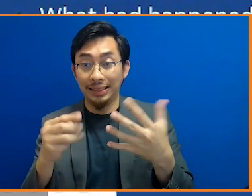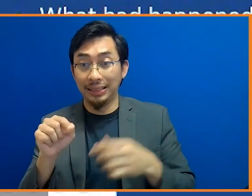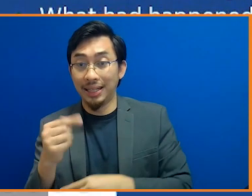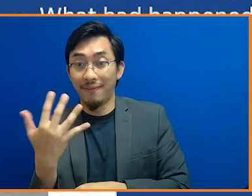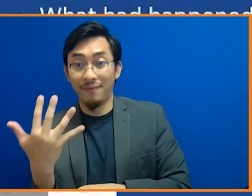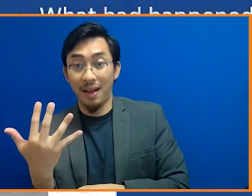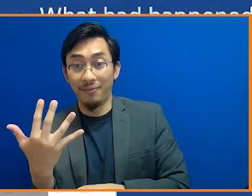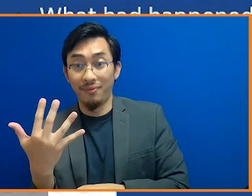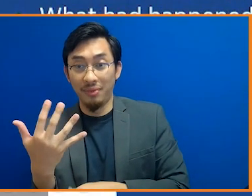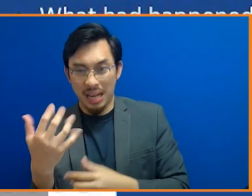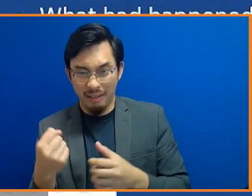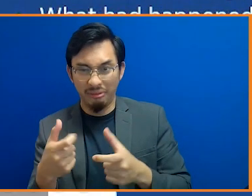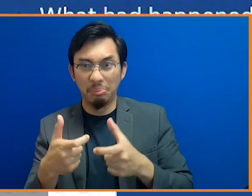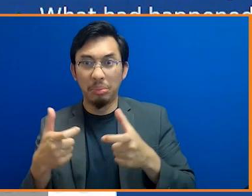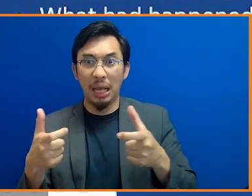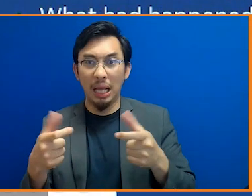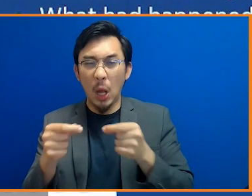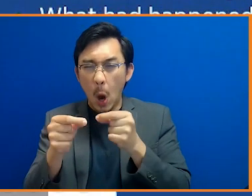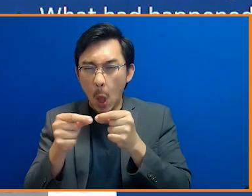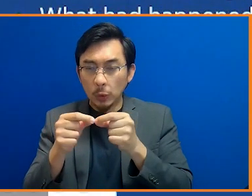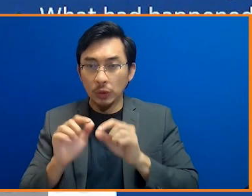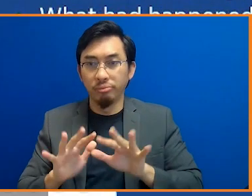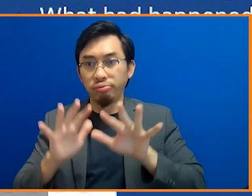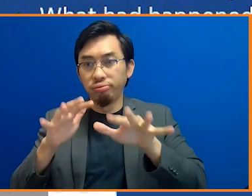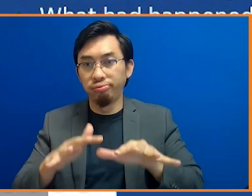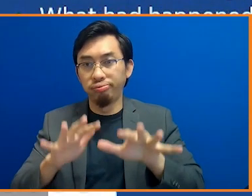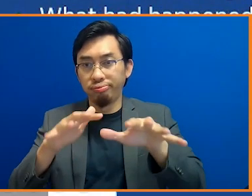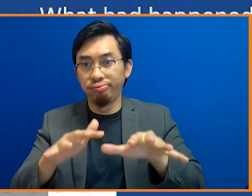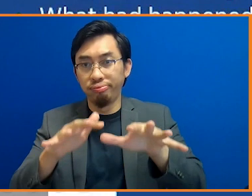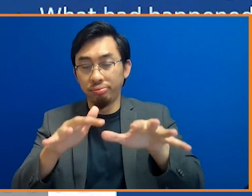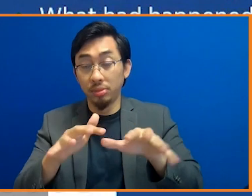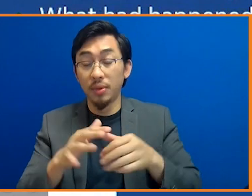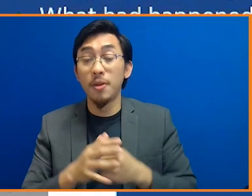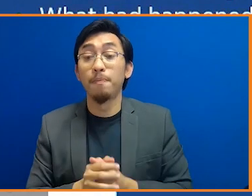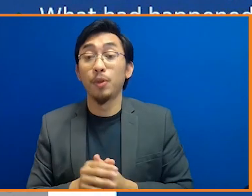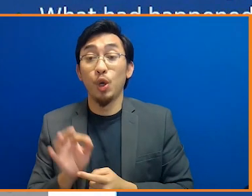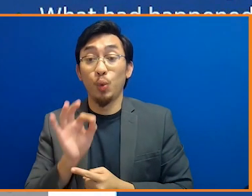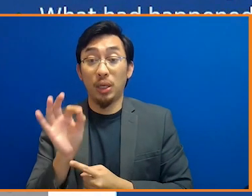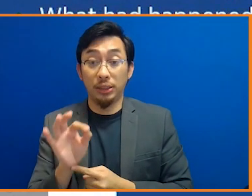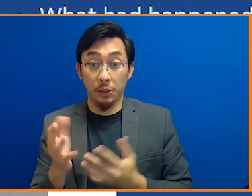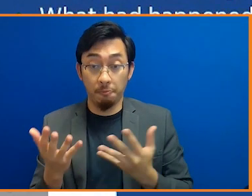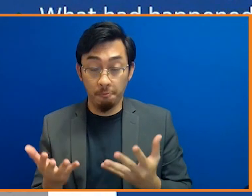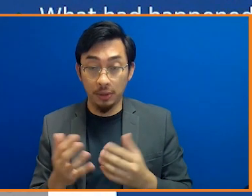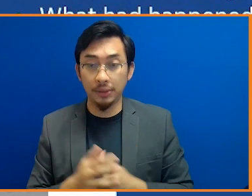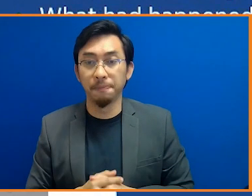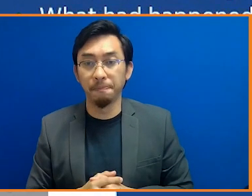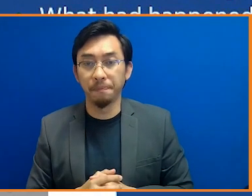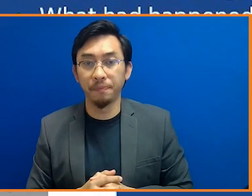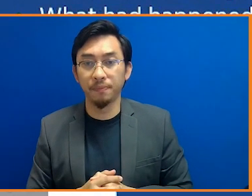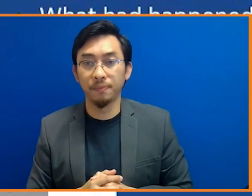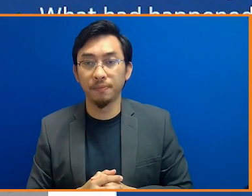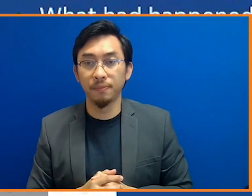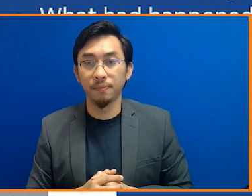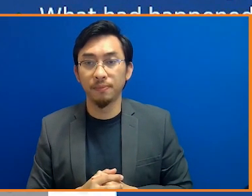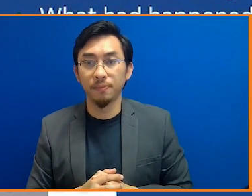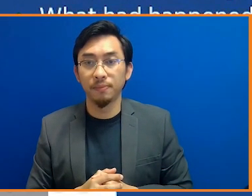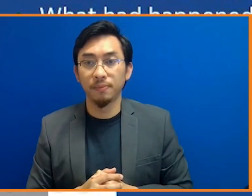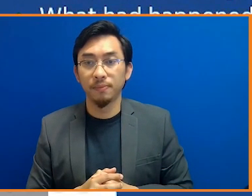8.5, quite big, and also close tsunami. The question is,